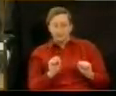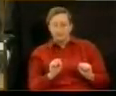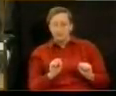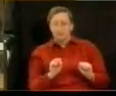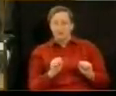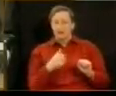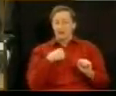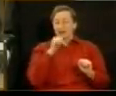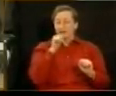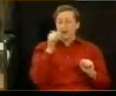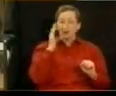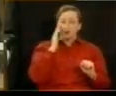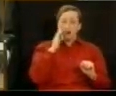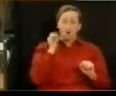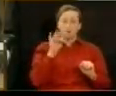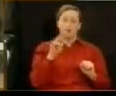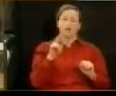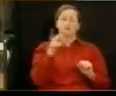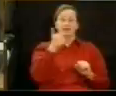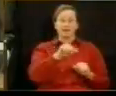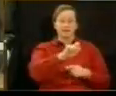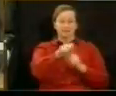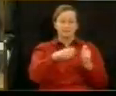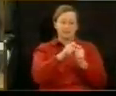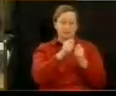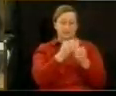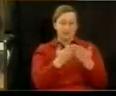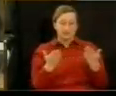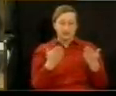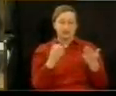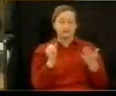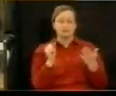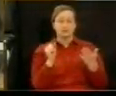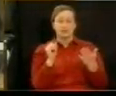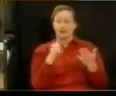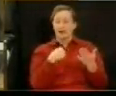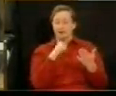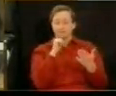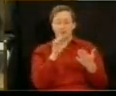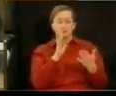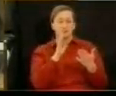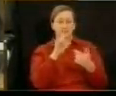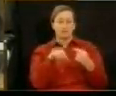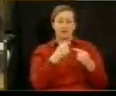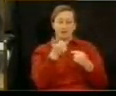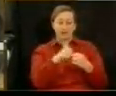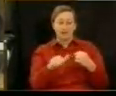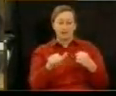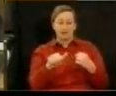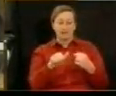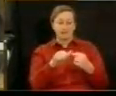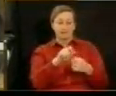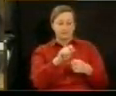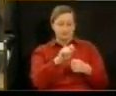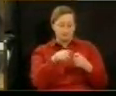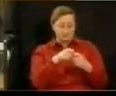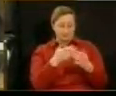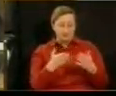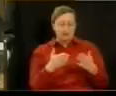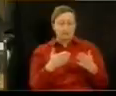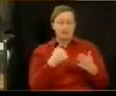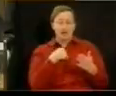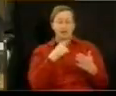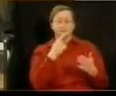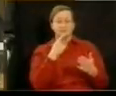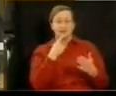or know of any specific deals, and I'm not speaking on behalf of any candidates for these offices, I'm just simply stating this is a way